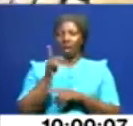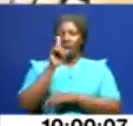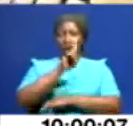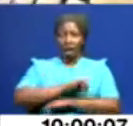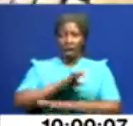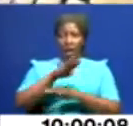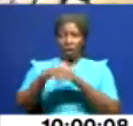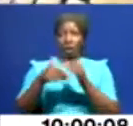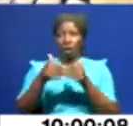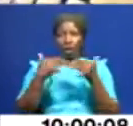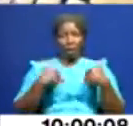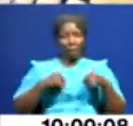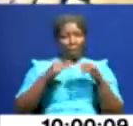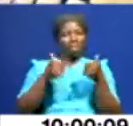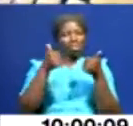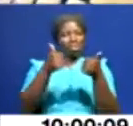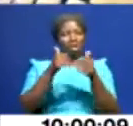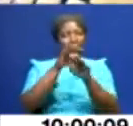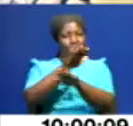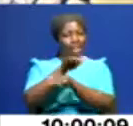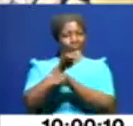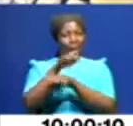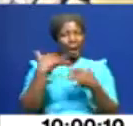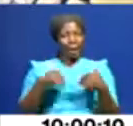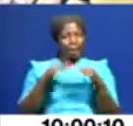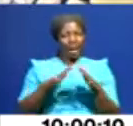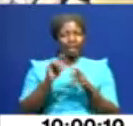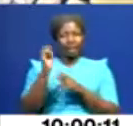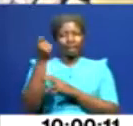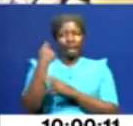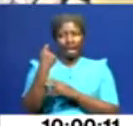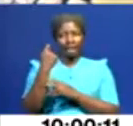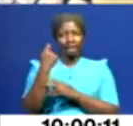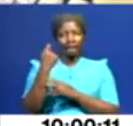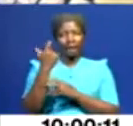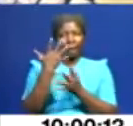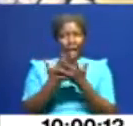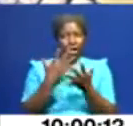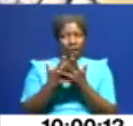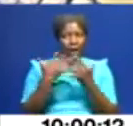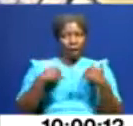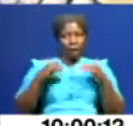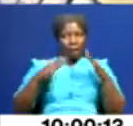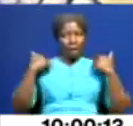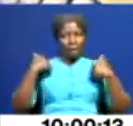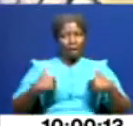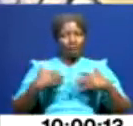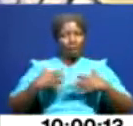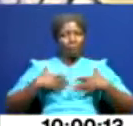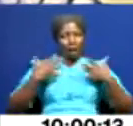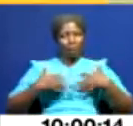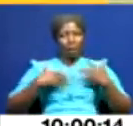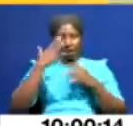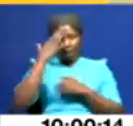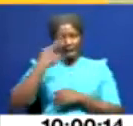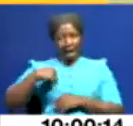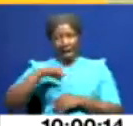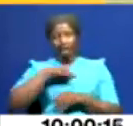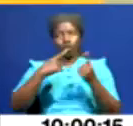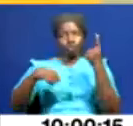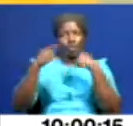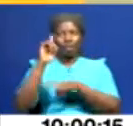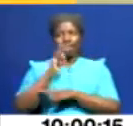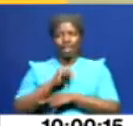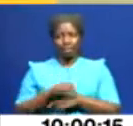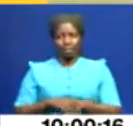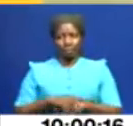players were good. Zambian players, Kenyan prison players, and I'm happy because we have won. This